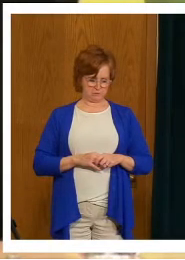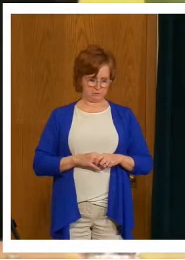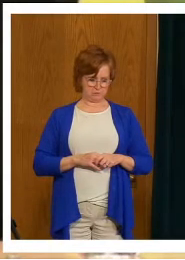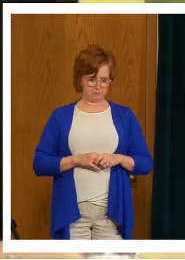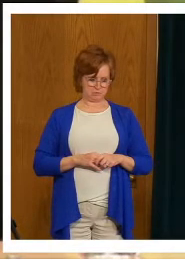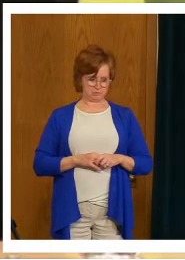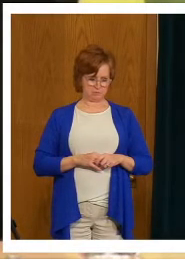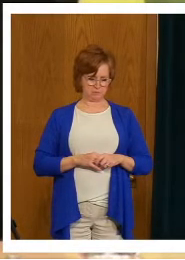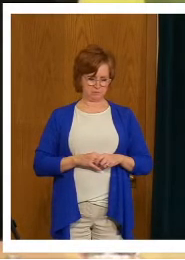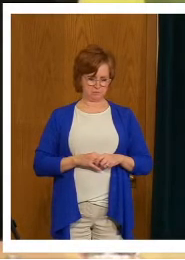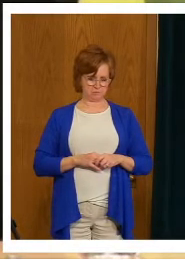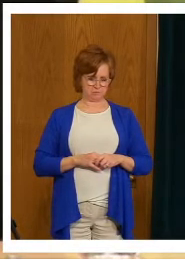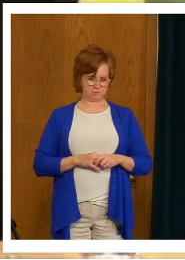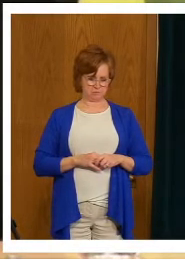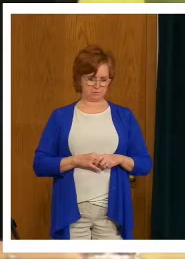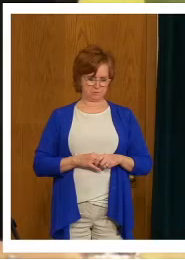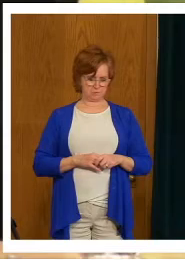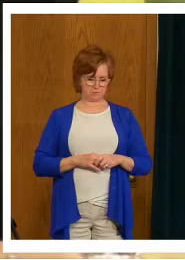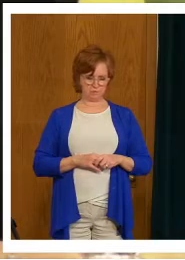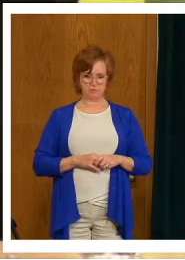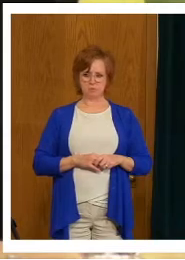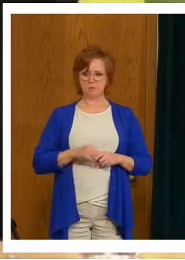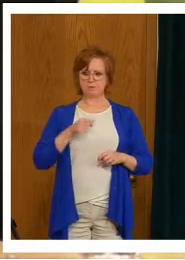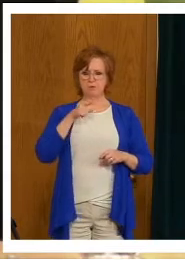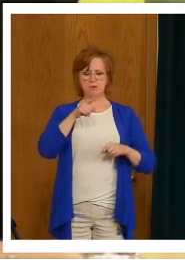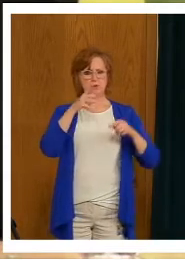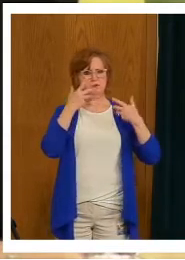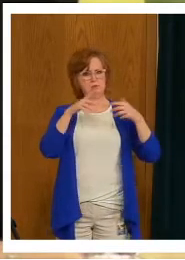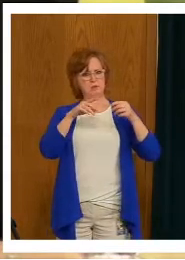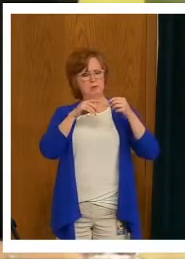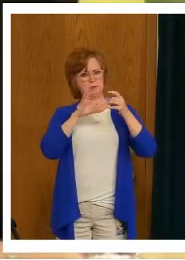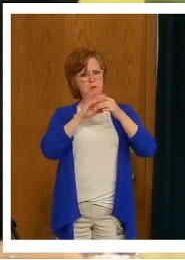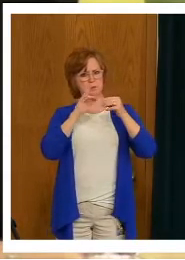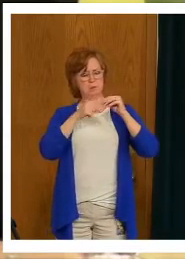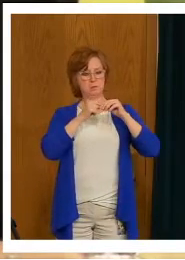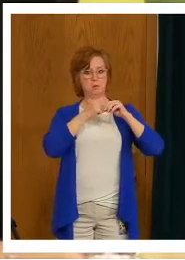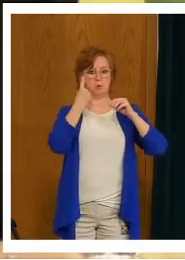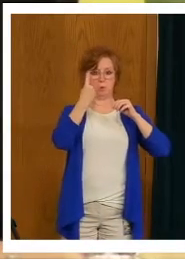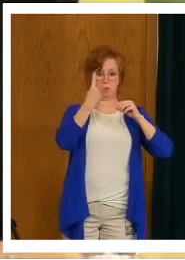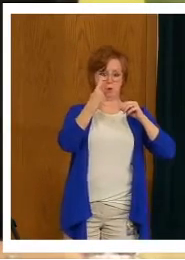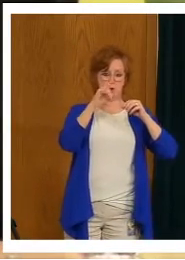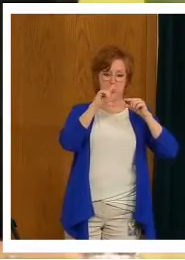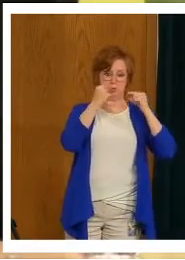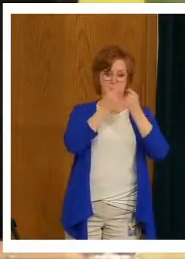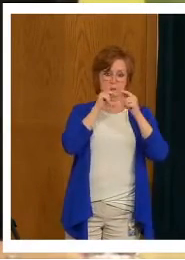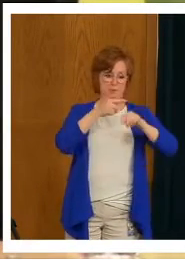have since tested positive for COVID? And if so, what is that number?